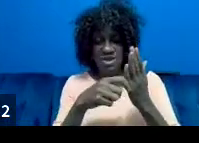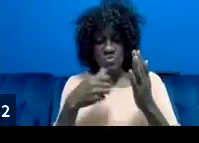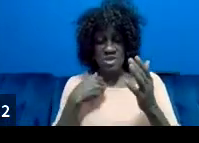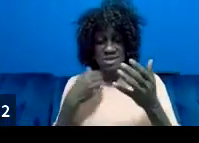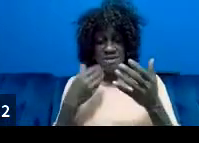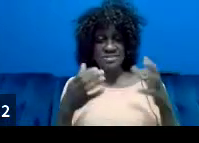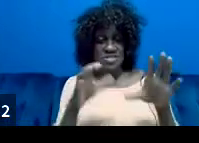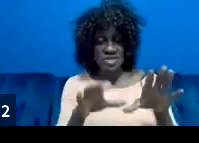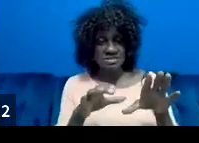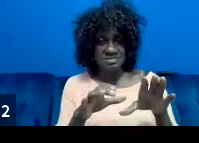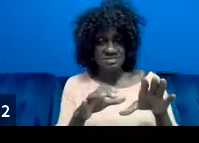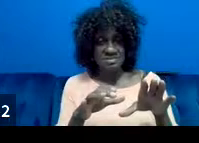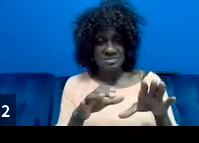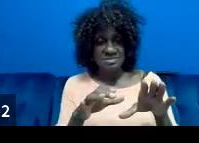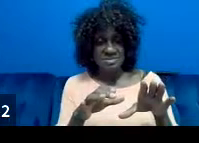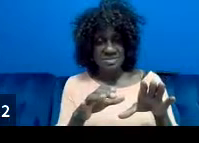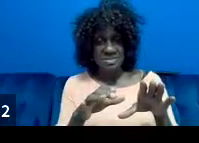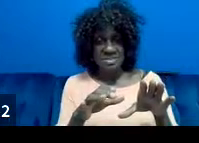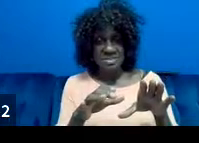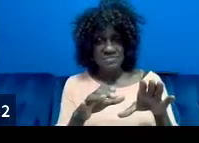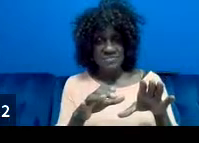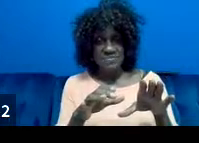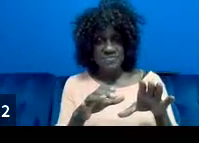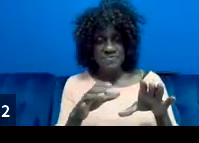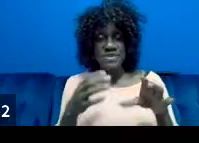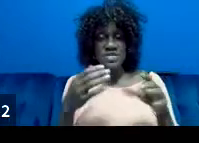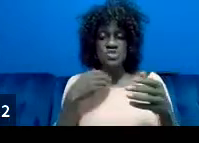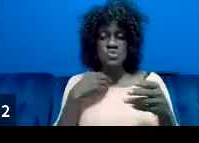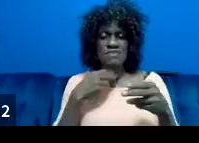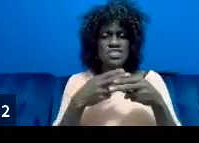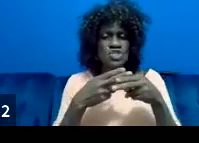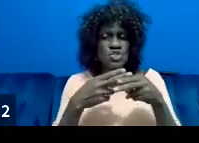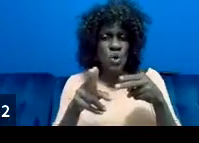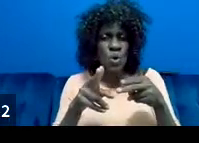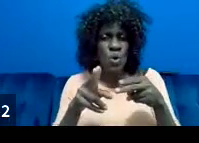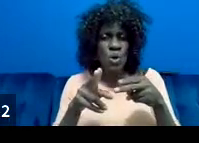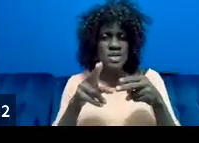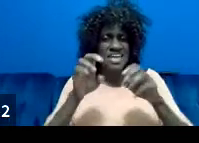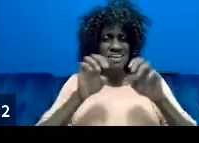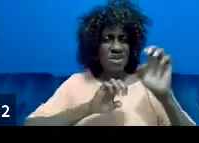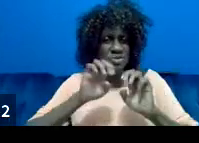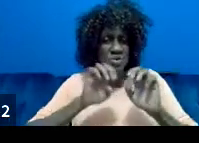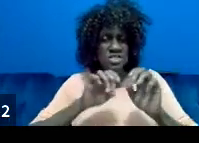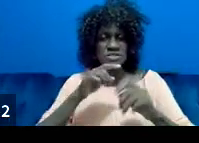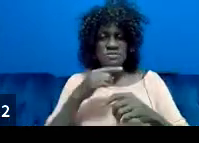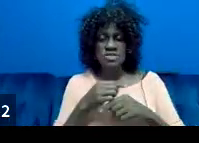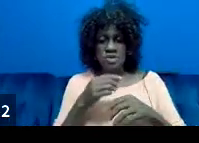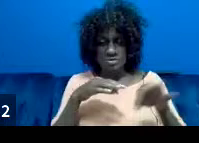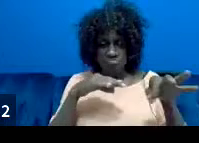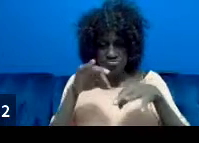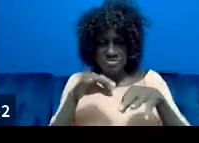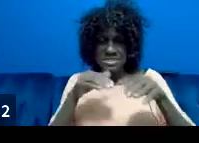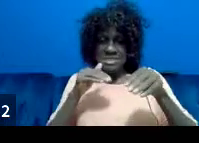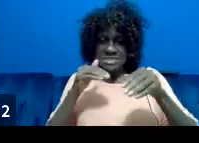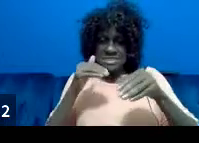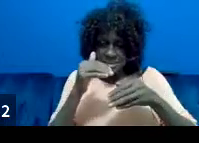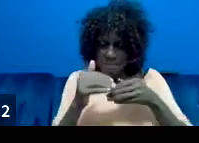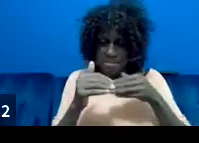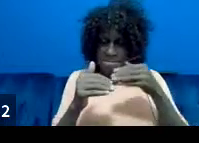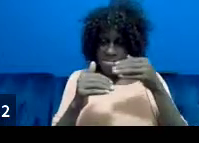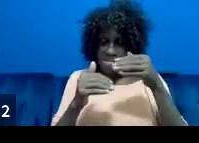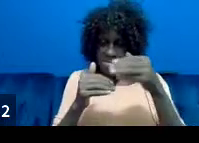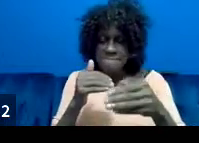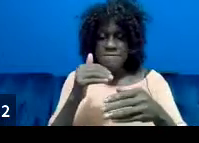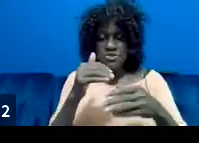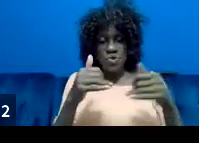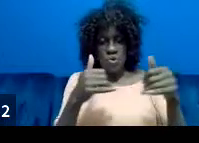opportunity to have a short evaluation, like it talks you step by step through a play